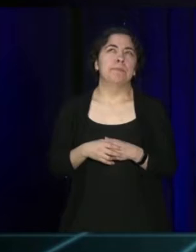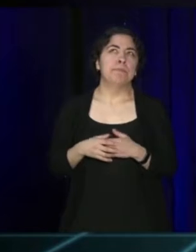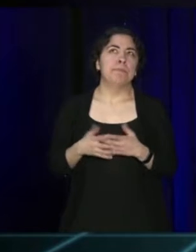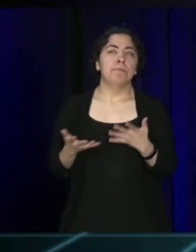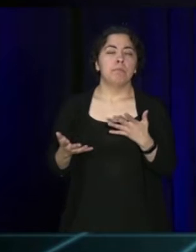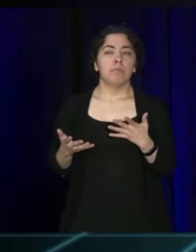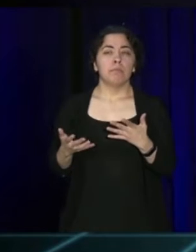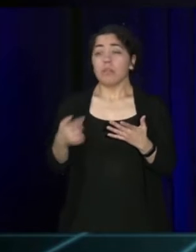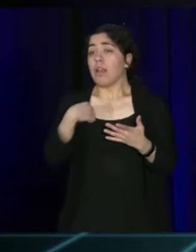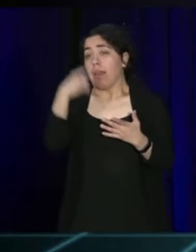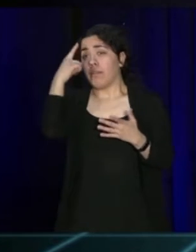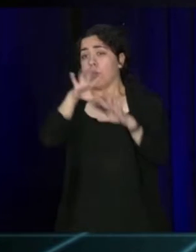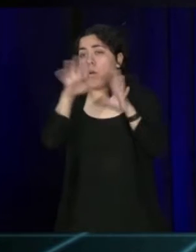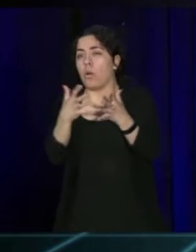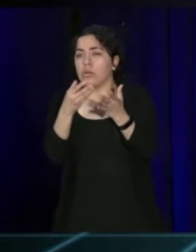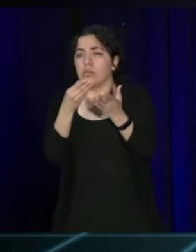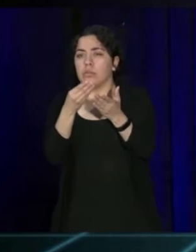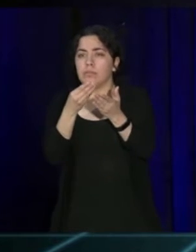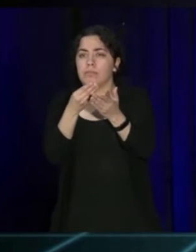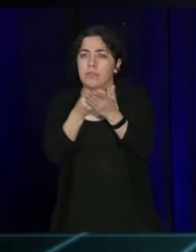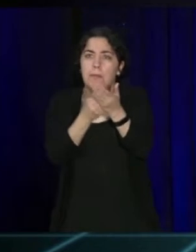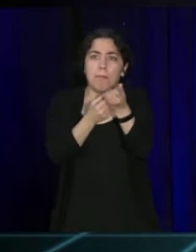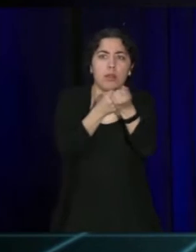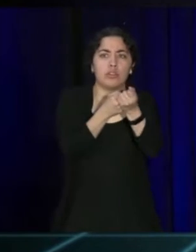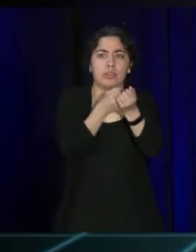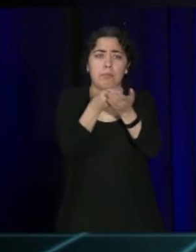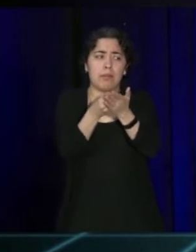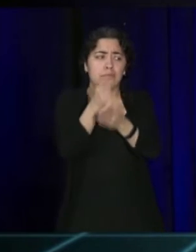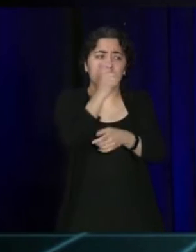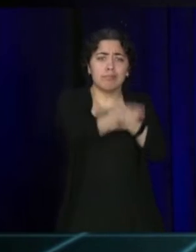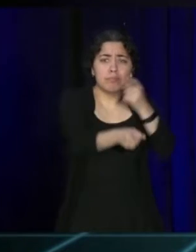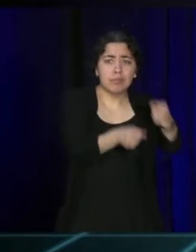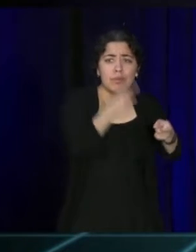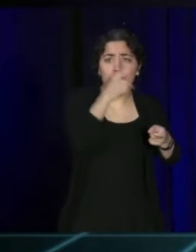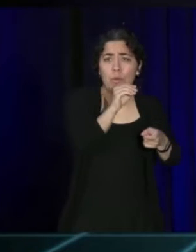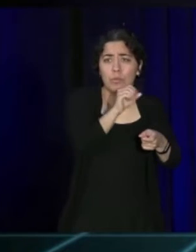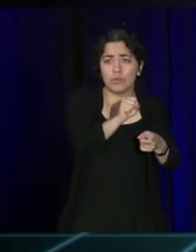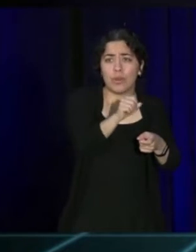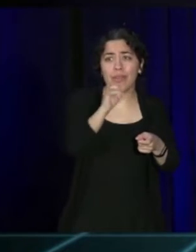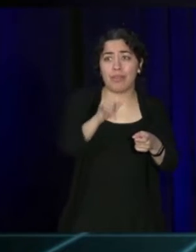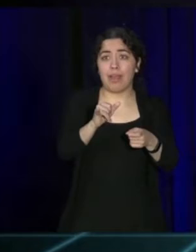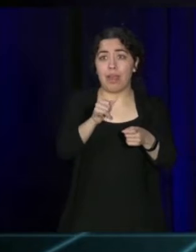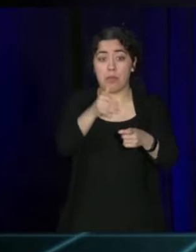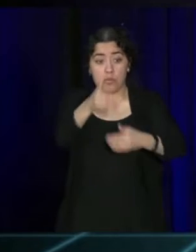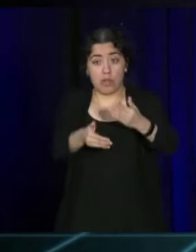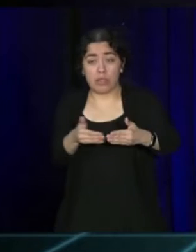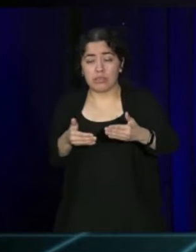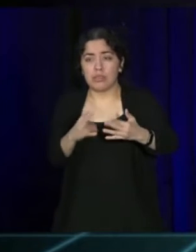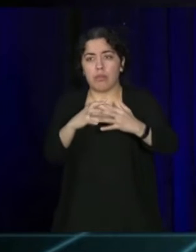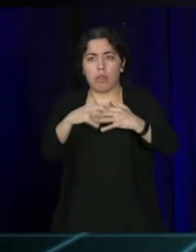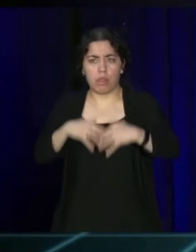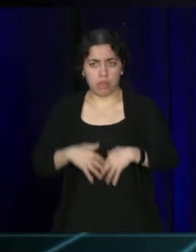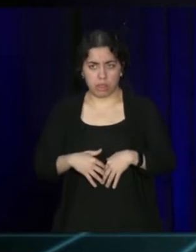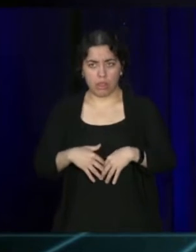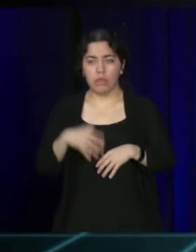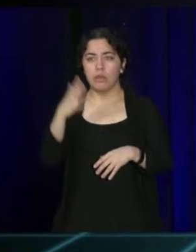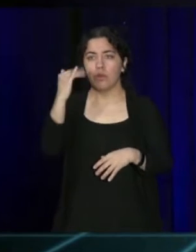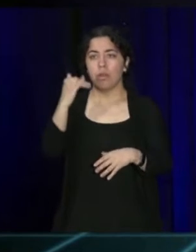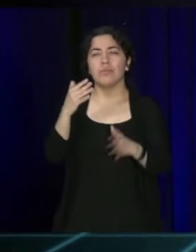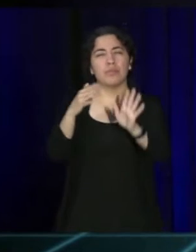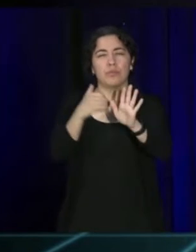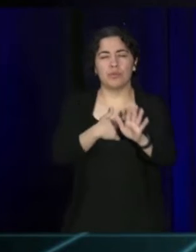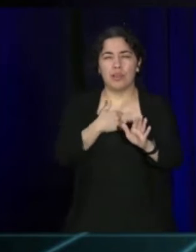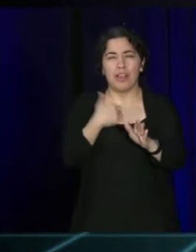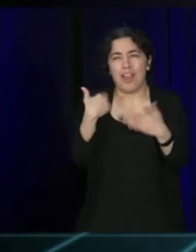I think the whole sponsorship and donating money to open source is really broken because it's like, sorry, I don't know what the